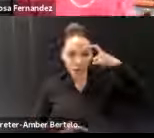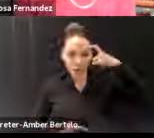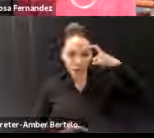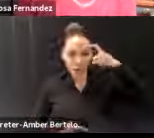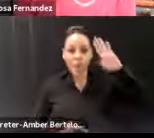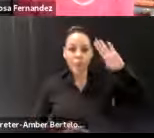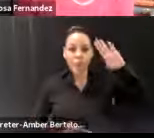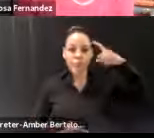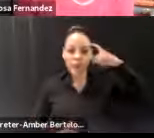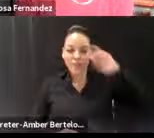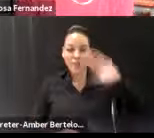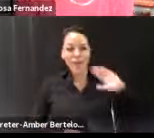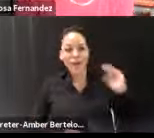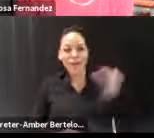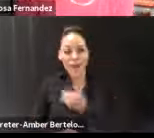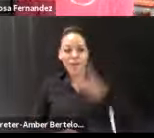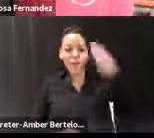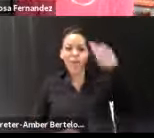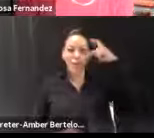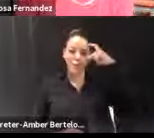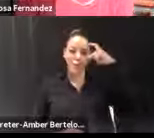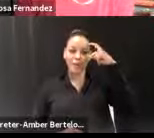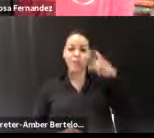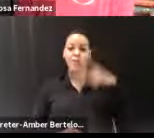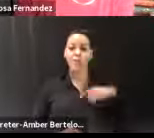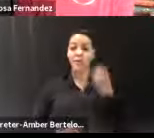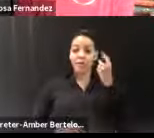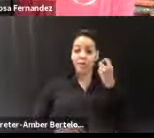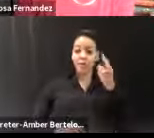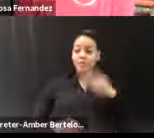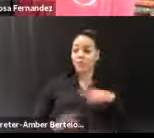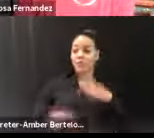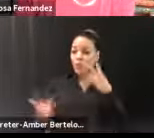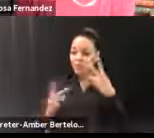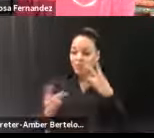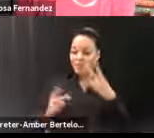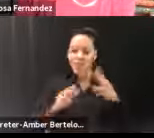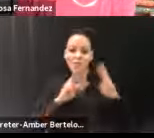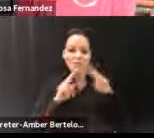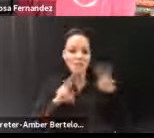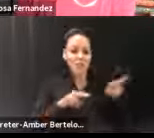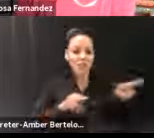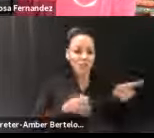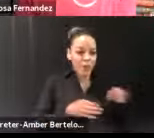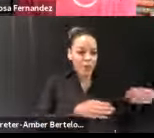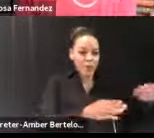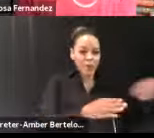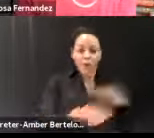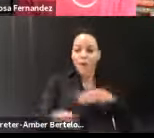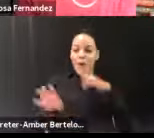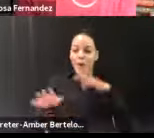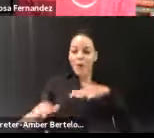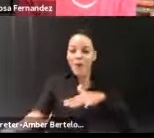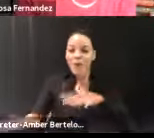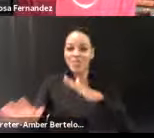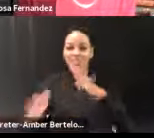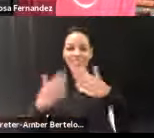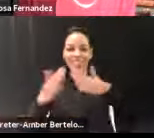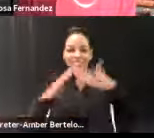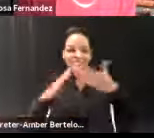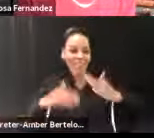is our Bronx. Cradled between whispering rivers, salty ocean, cityscape and